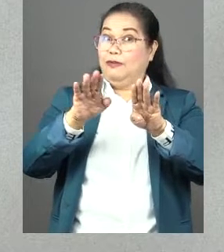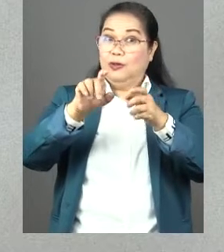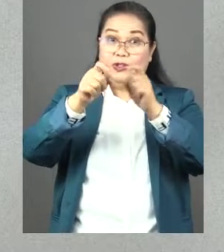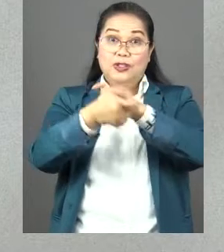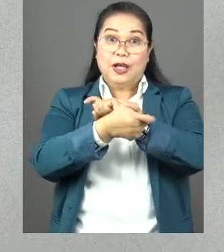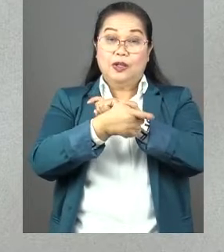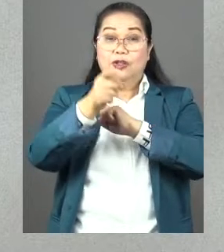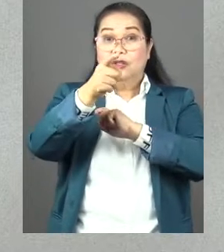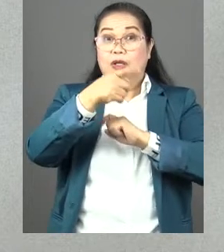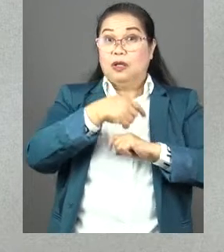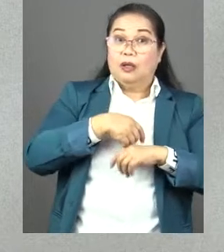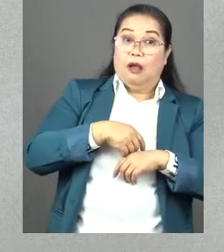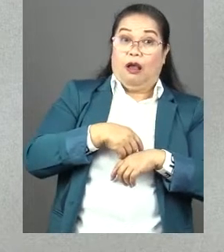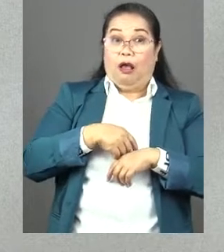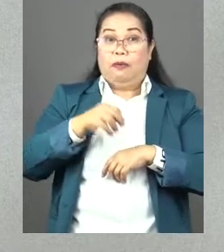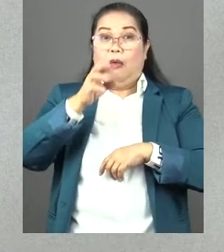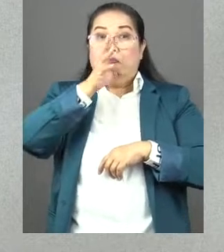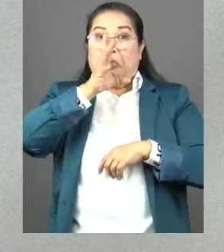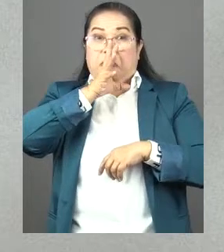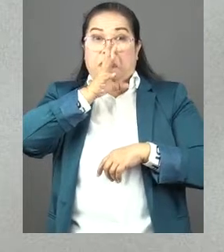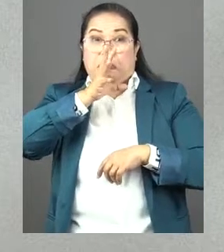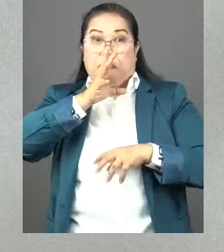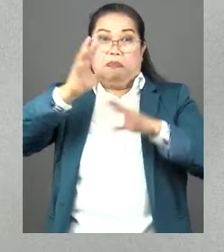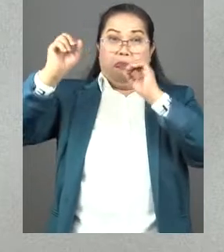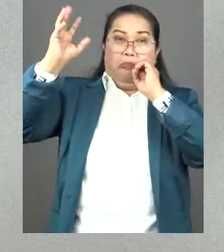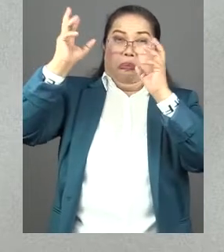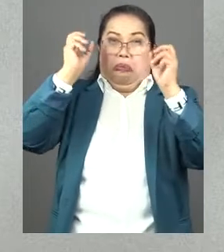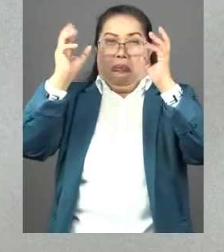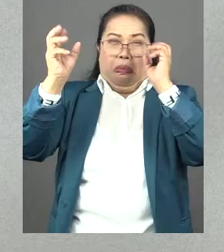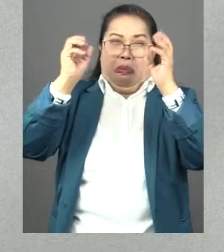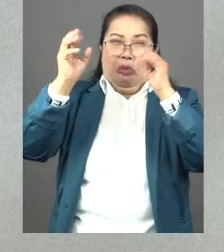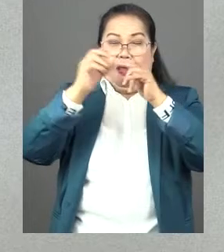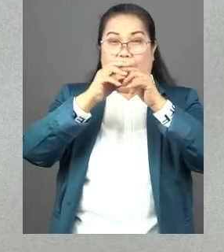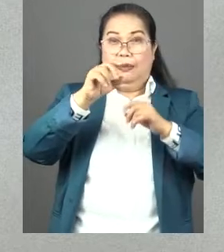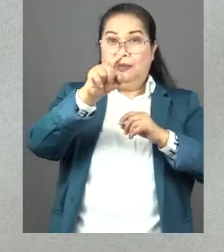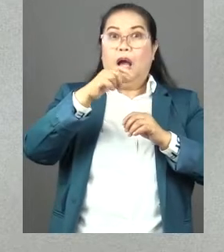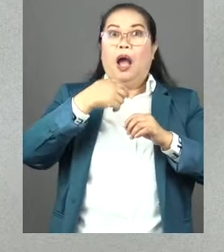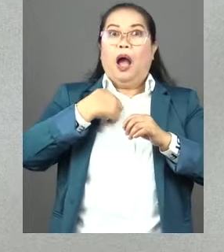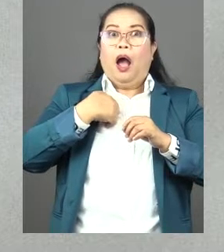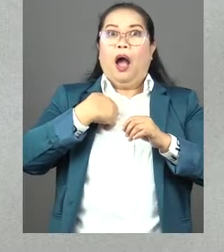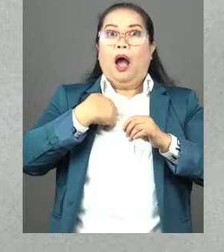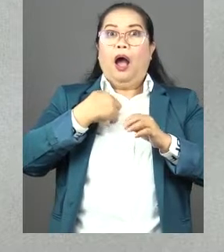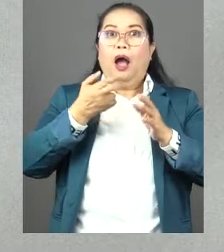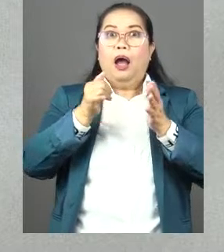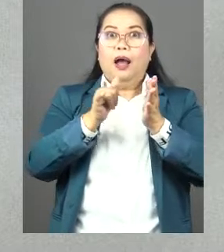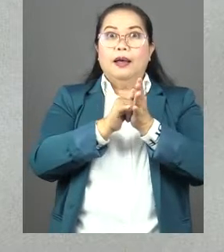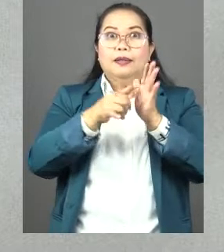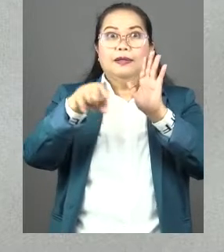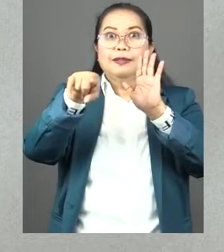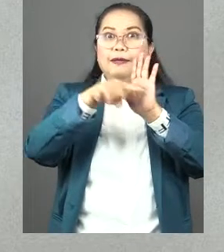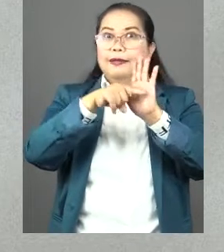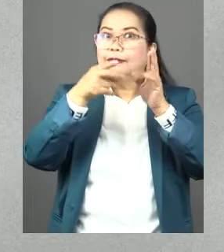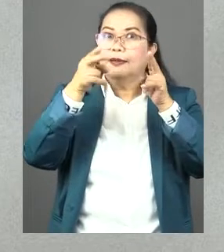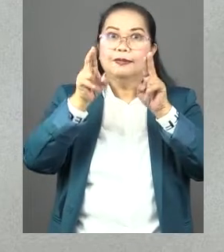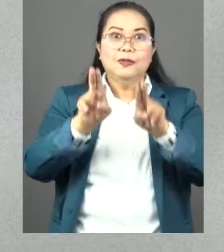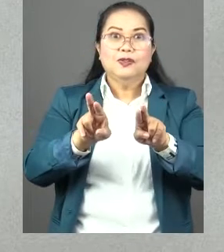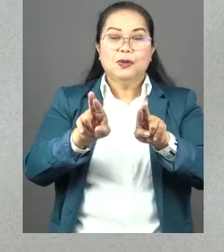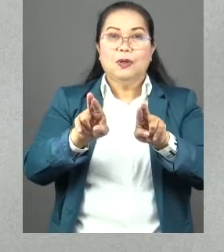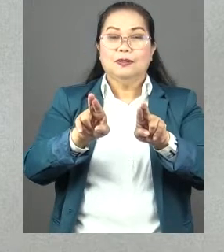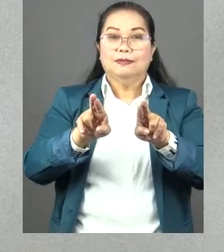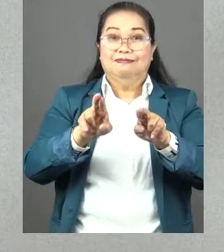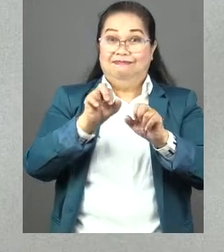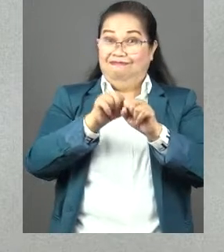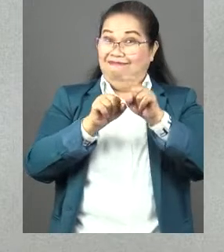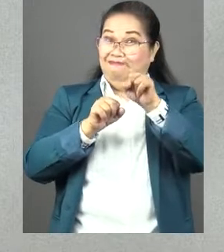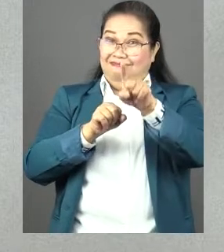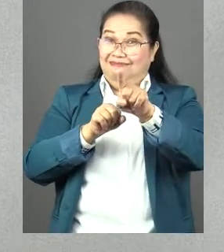and you begin to be more talkative than you usually are, that might lead to negative consequences. Are you following me, friends? So